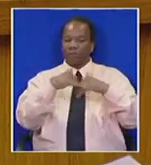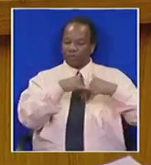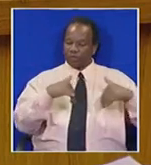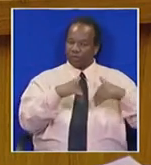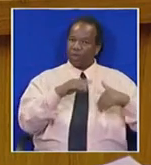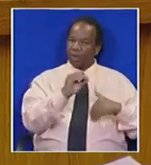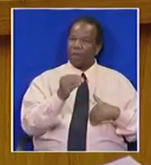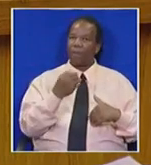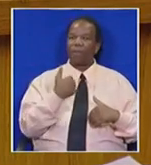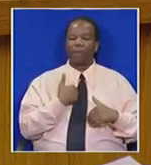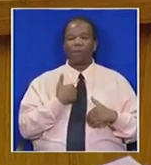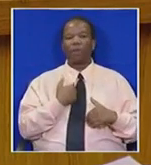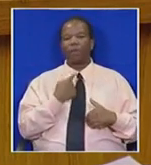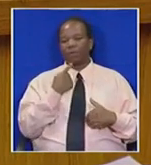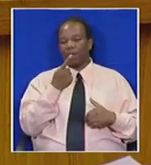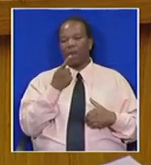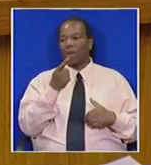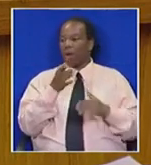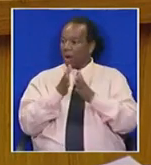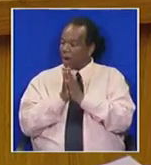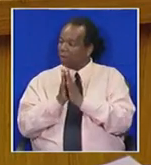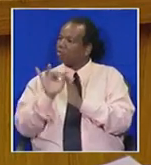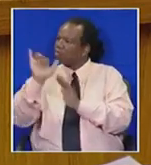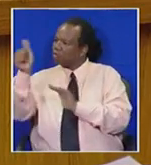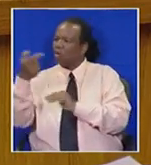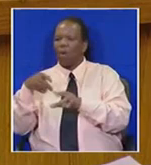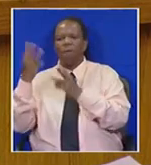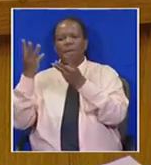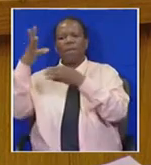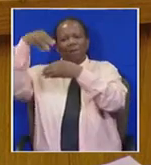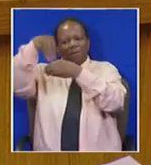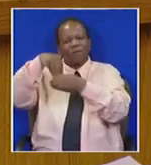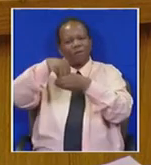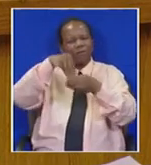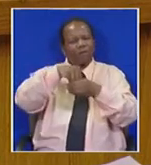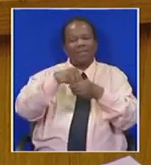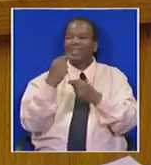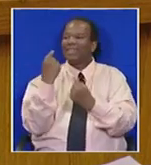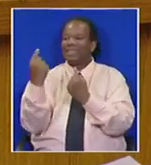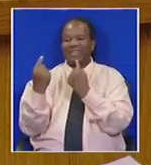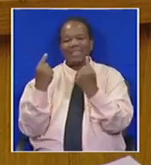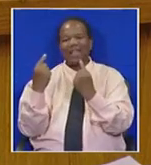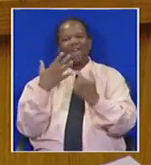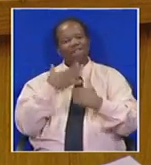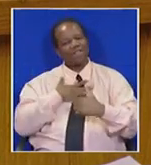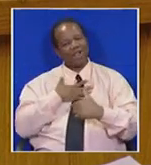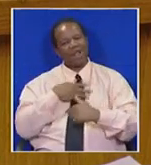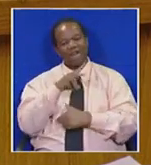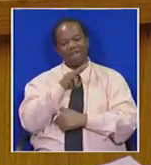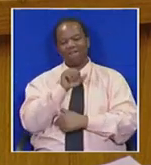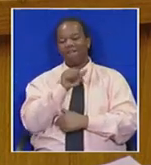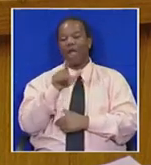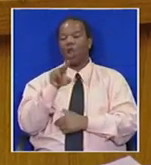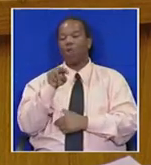It was a call to active participant citizenry, where each citizen feels valued, their contribution